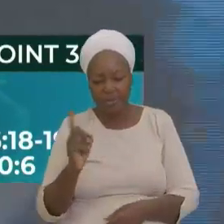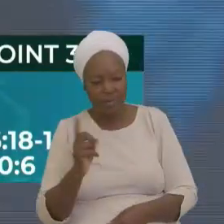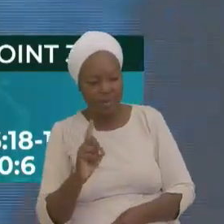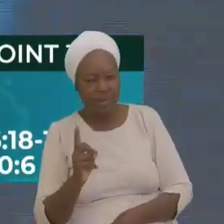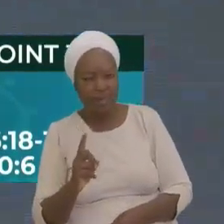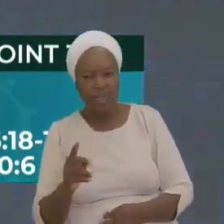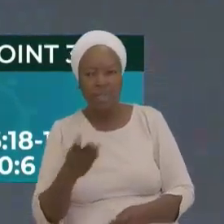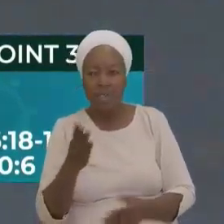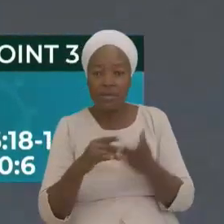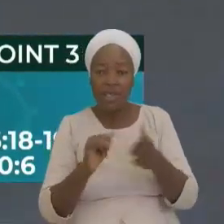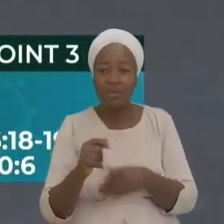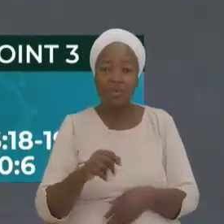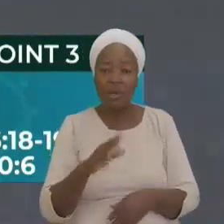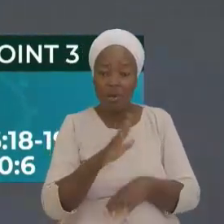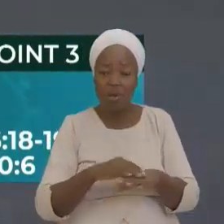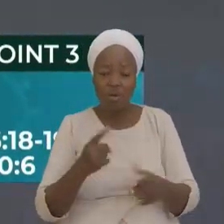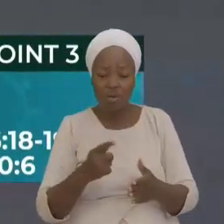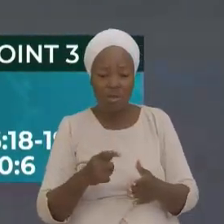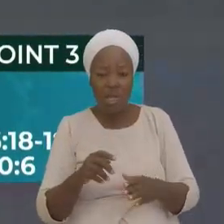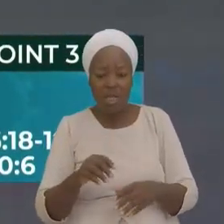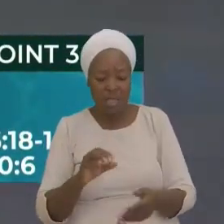withdrawal symptoms.